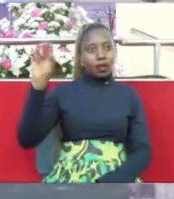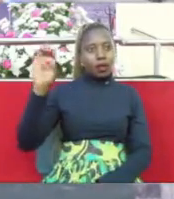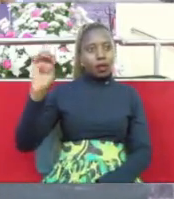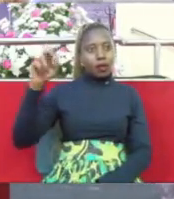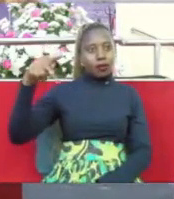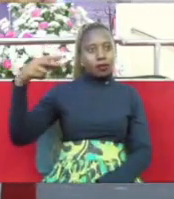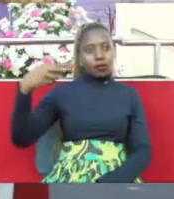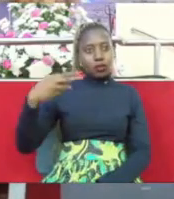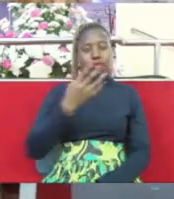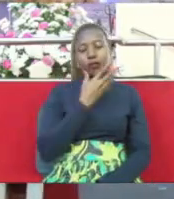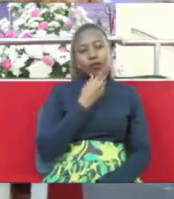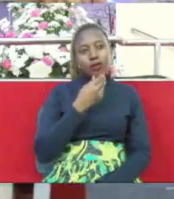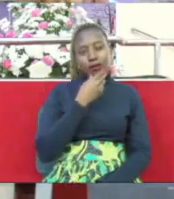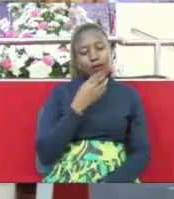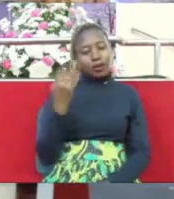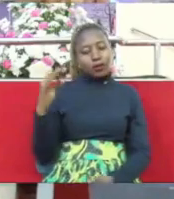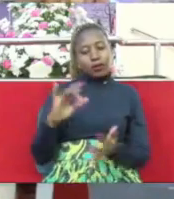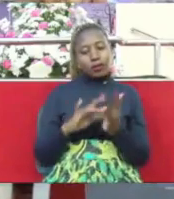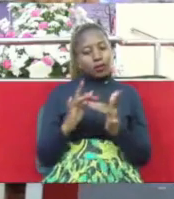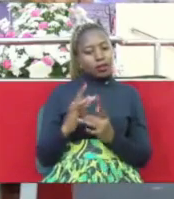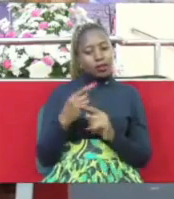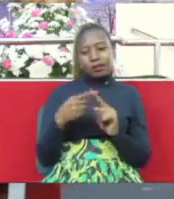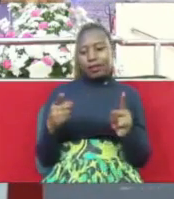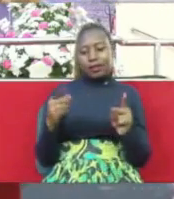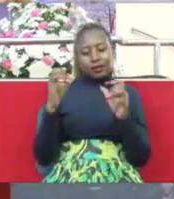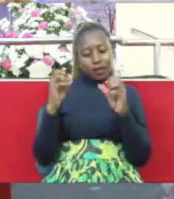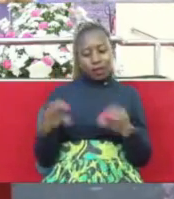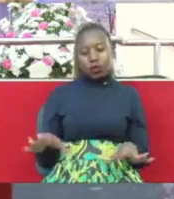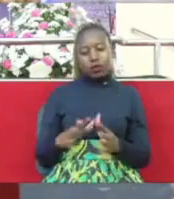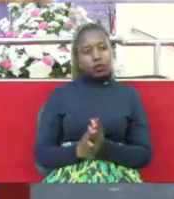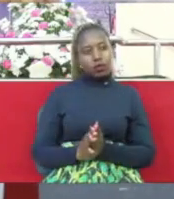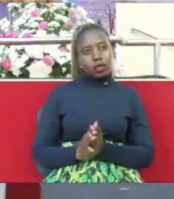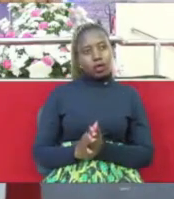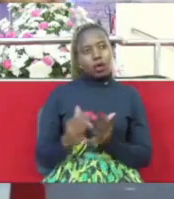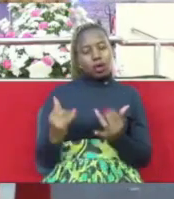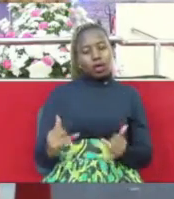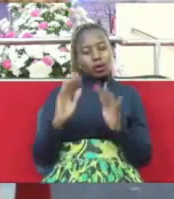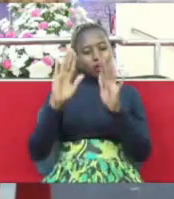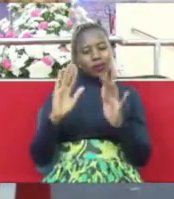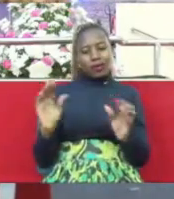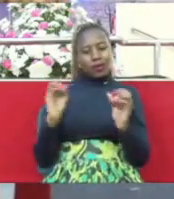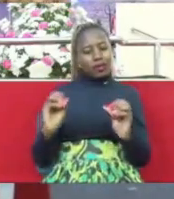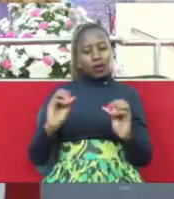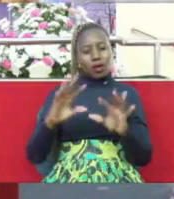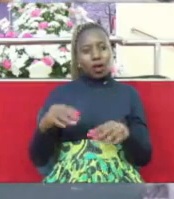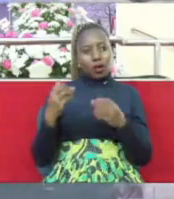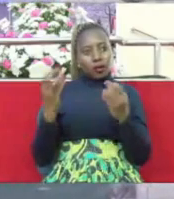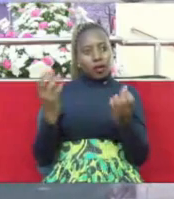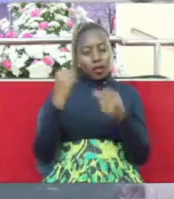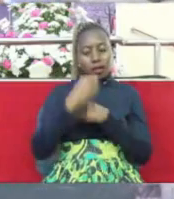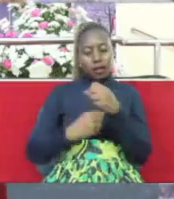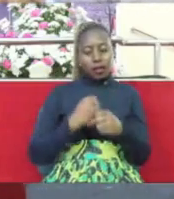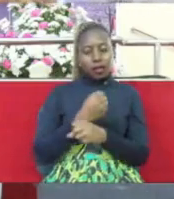him. Babake Yusufu pia alimpoteza. And so it does not matter how many years we have been born again, we could have been so